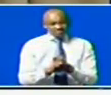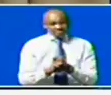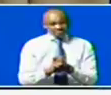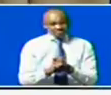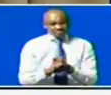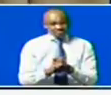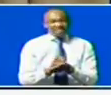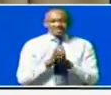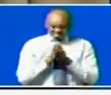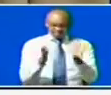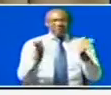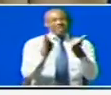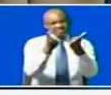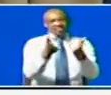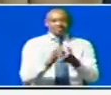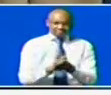and indeed transparent,